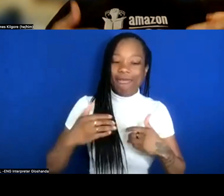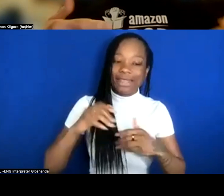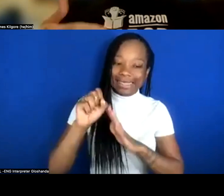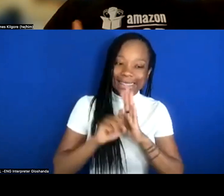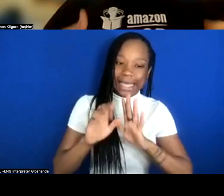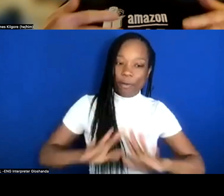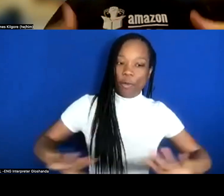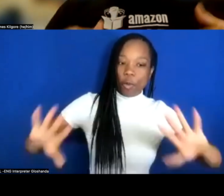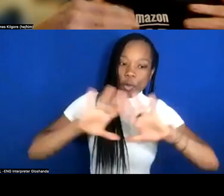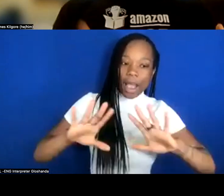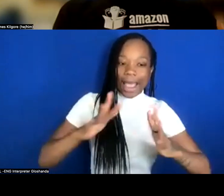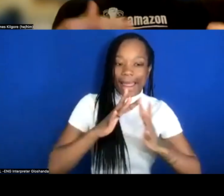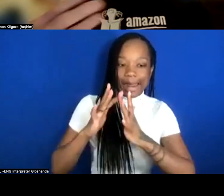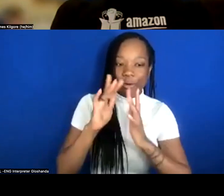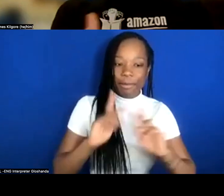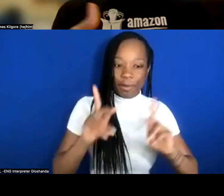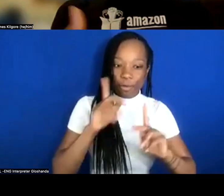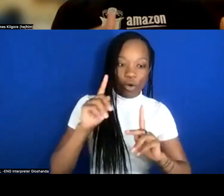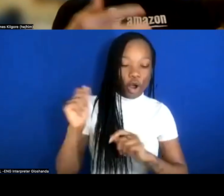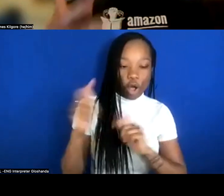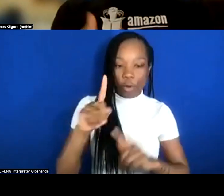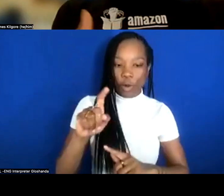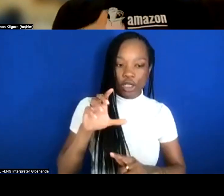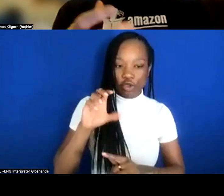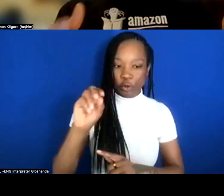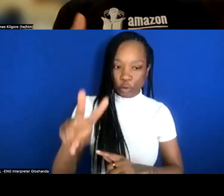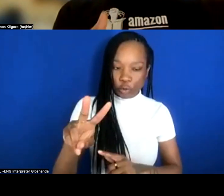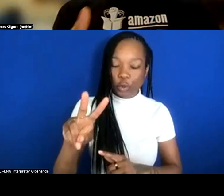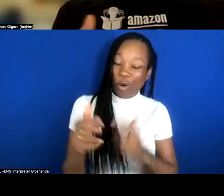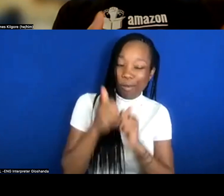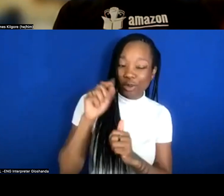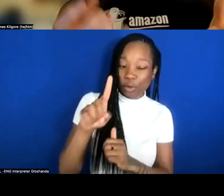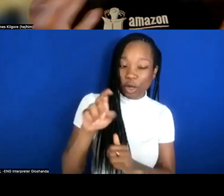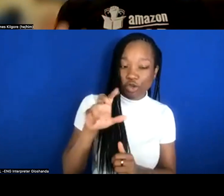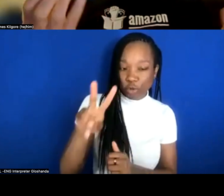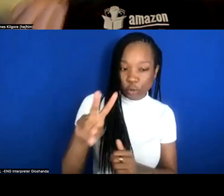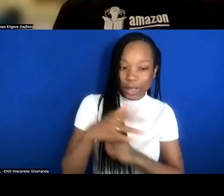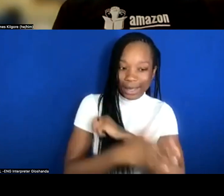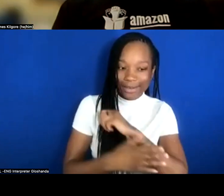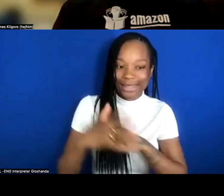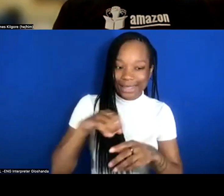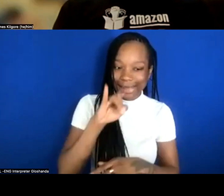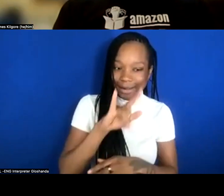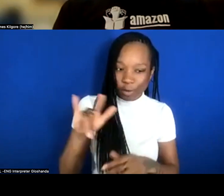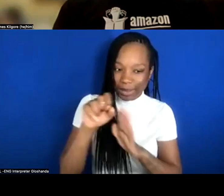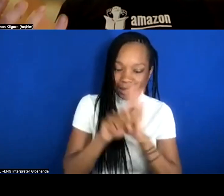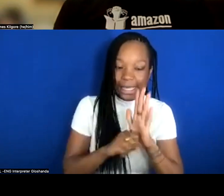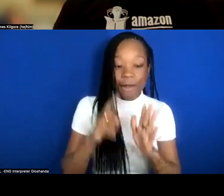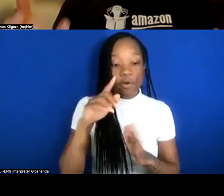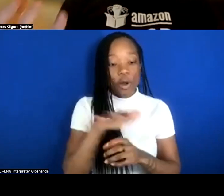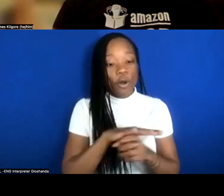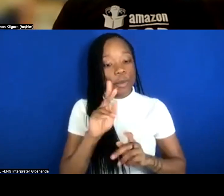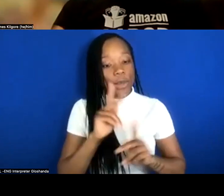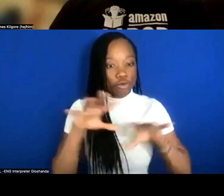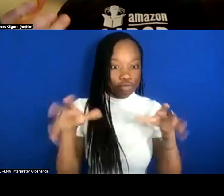people in all the 102 counties of, or most of the 102 counties of Illinois, so that local people were able to